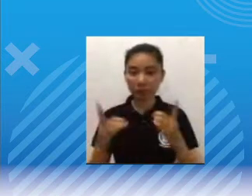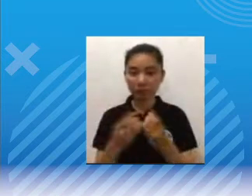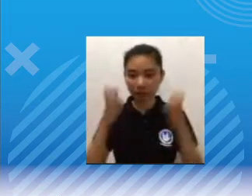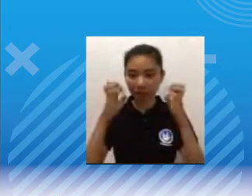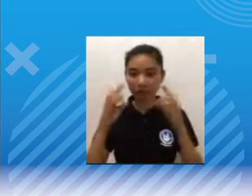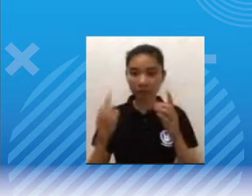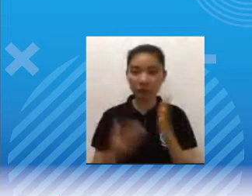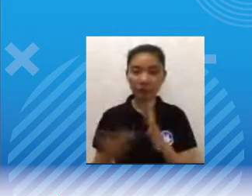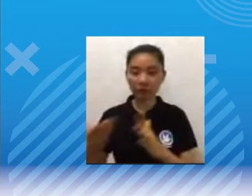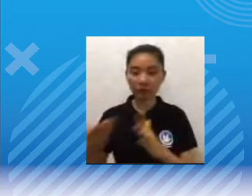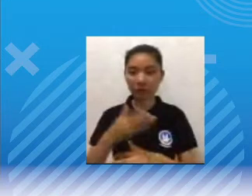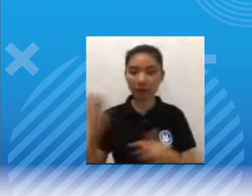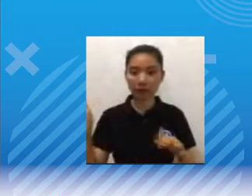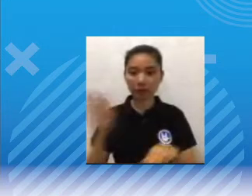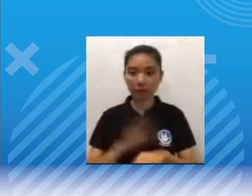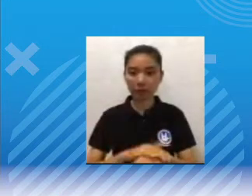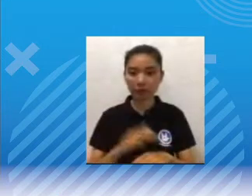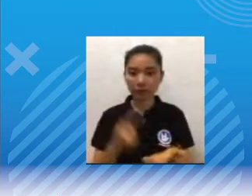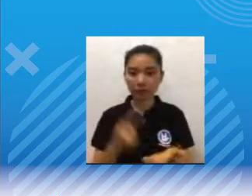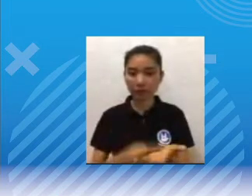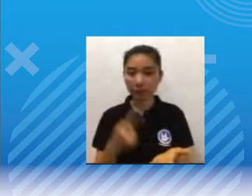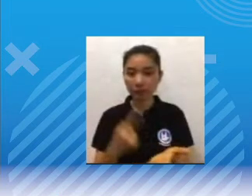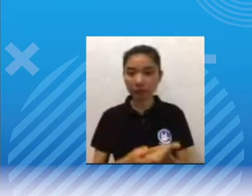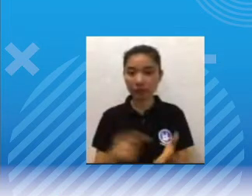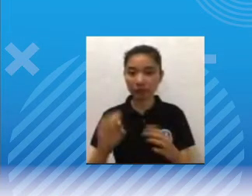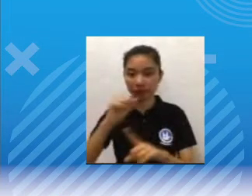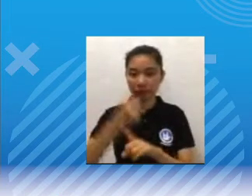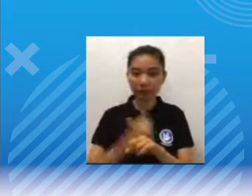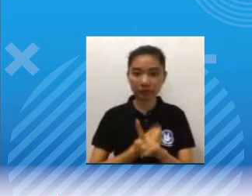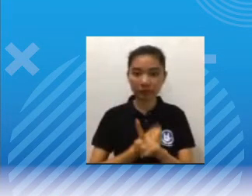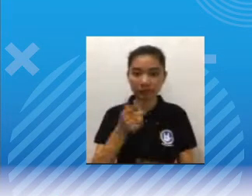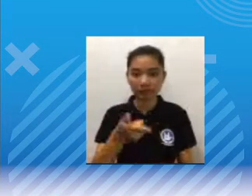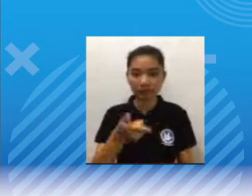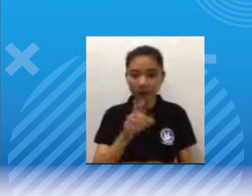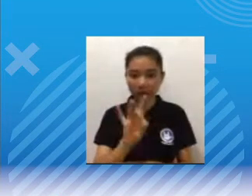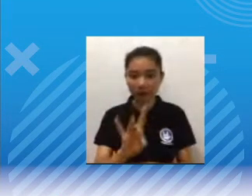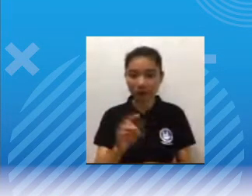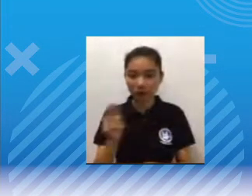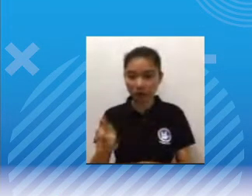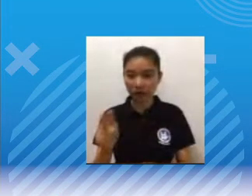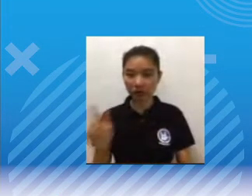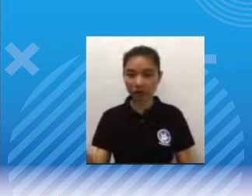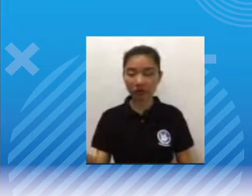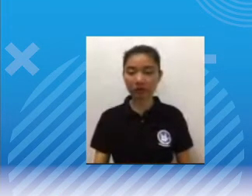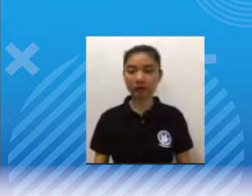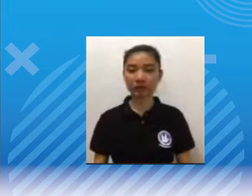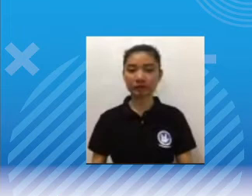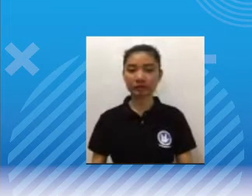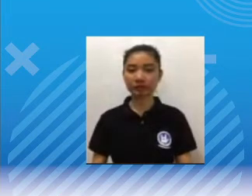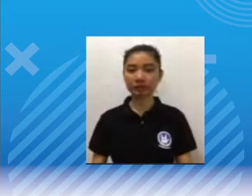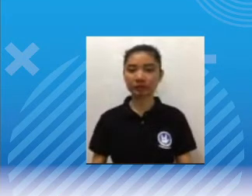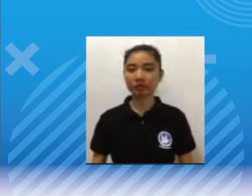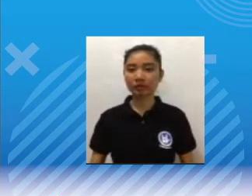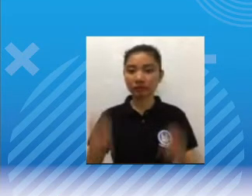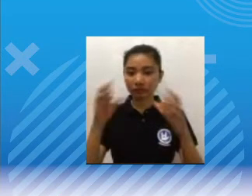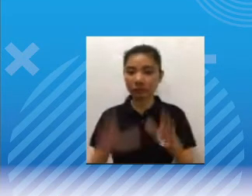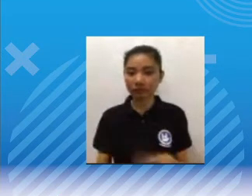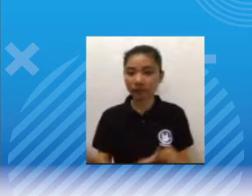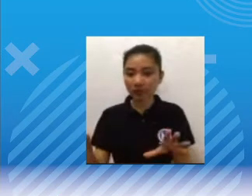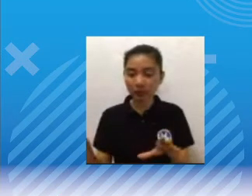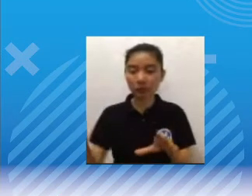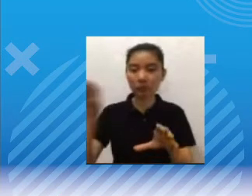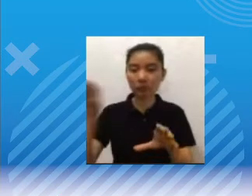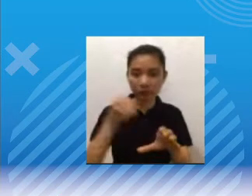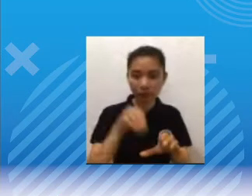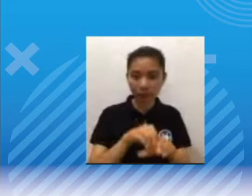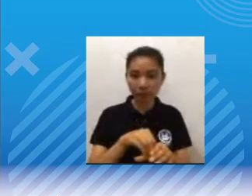April 28, 2020. So these are the teachers who participated, or the school leaders who participated during